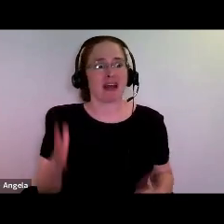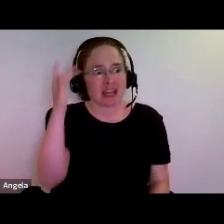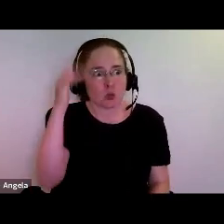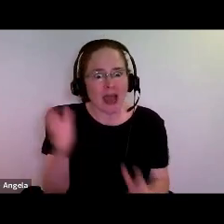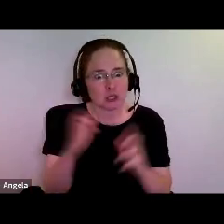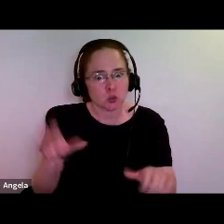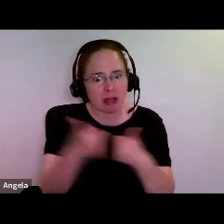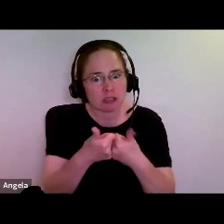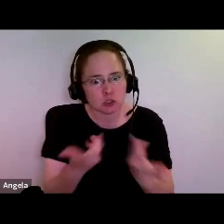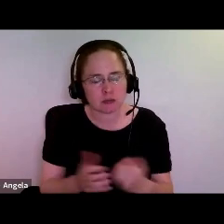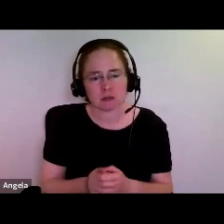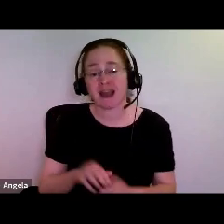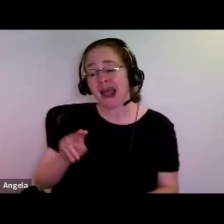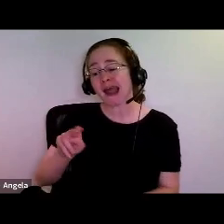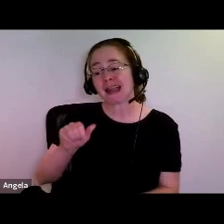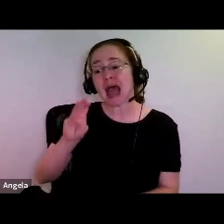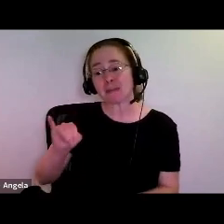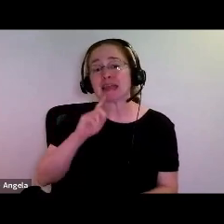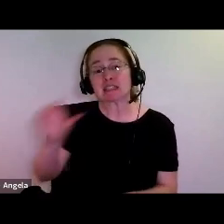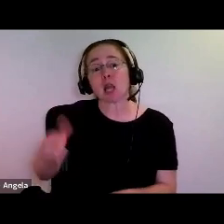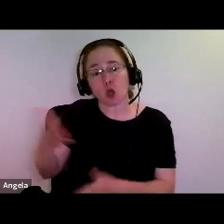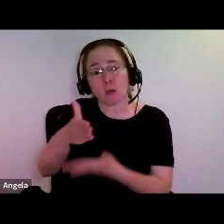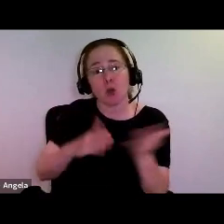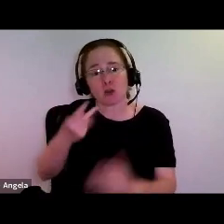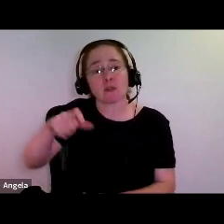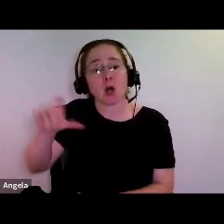challenging. NAMI's another piece of that puzzle.